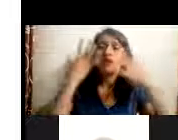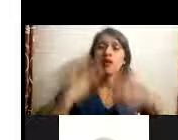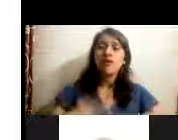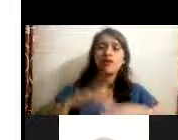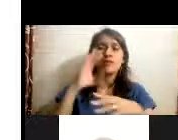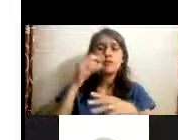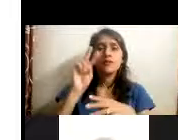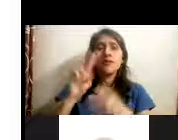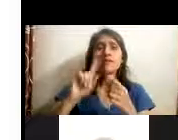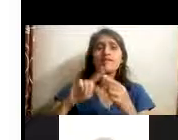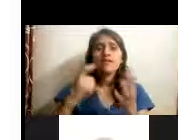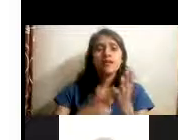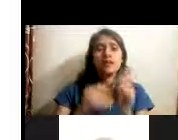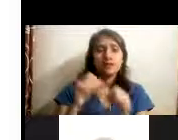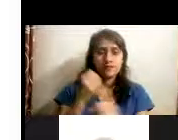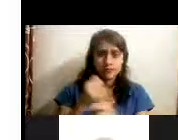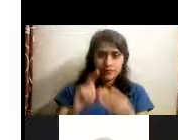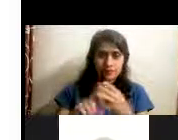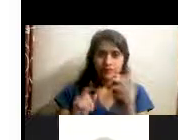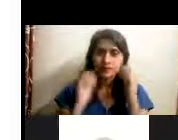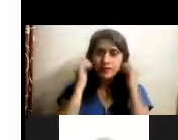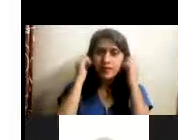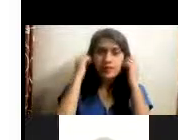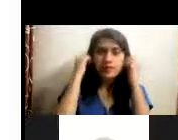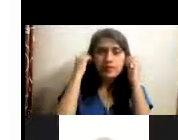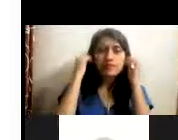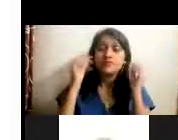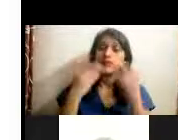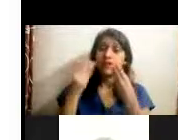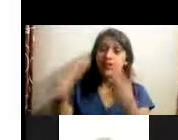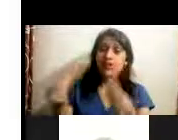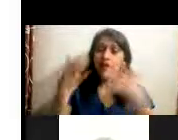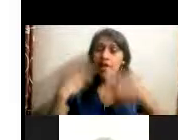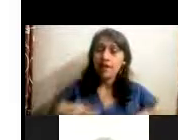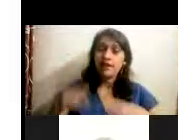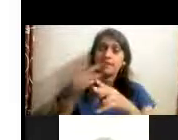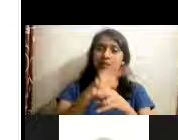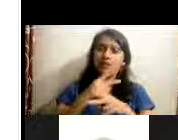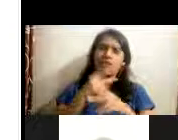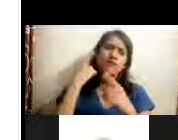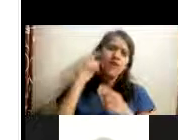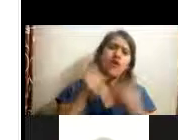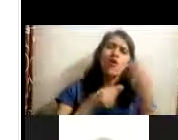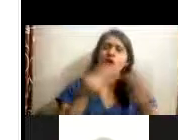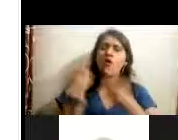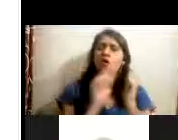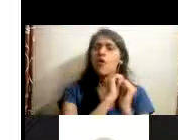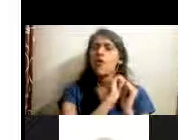is about providing healthcare facilities to everyone without